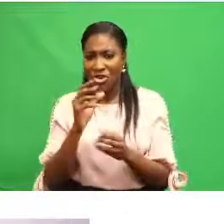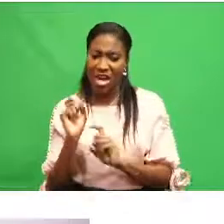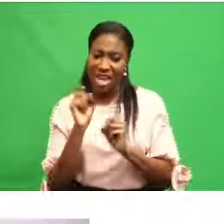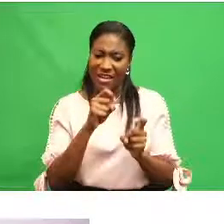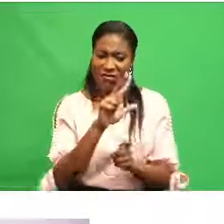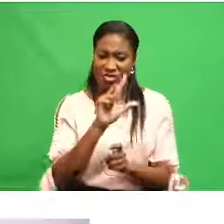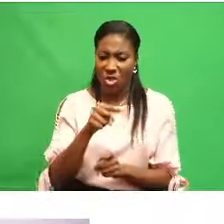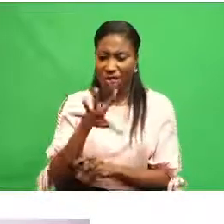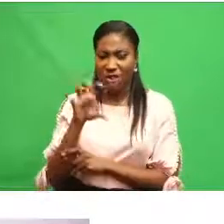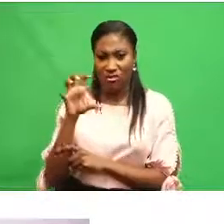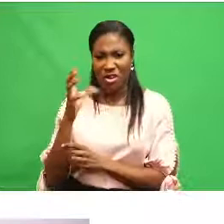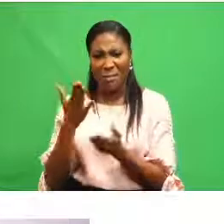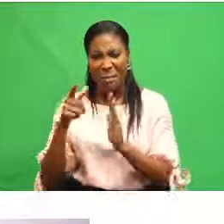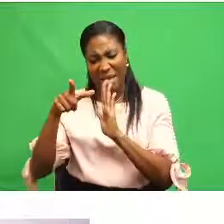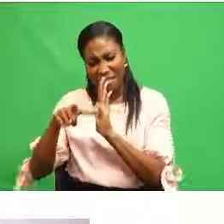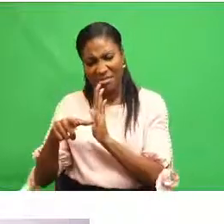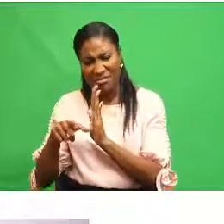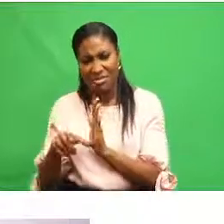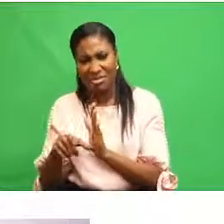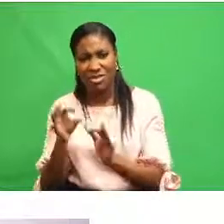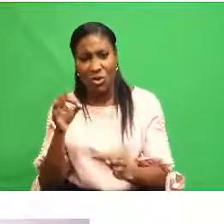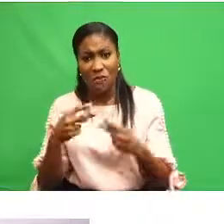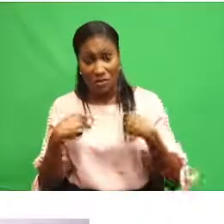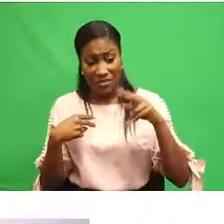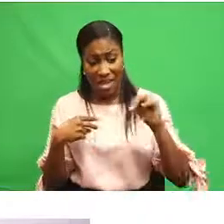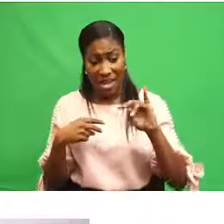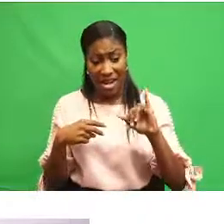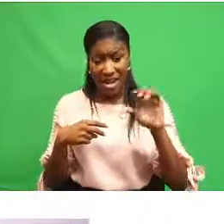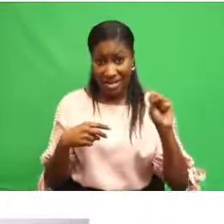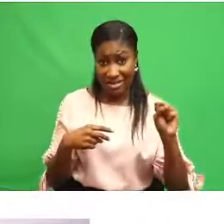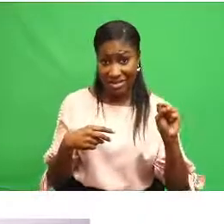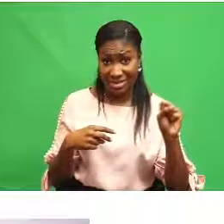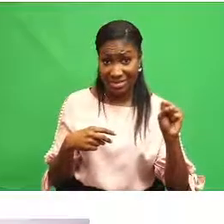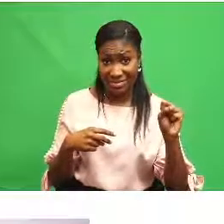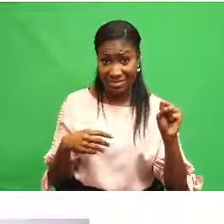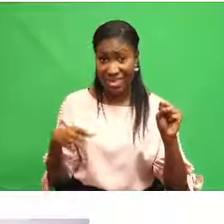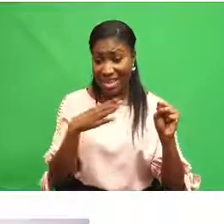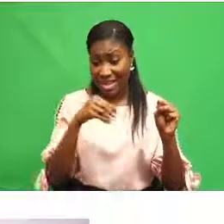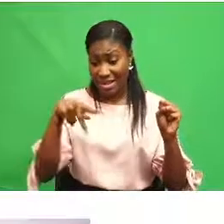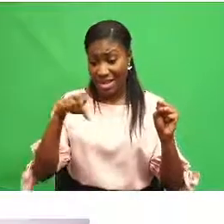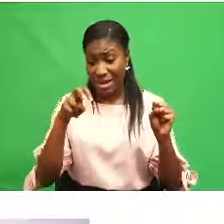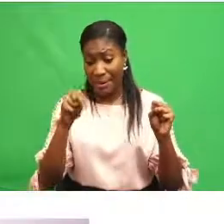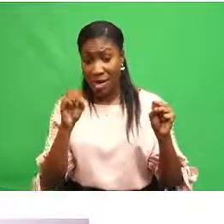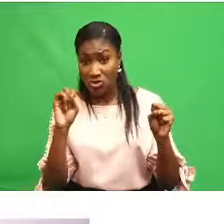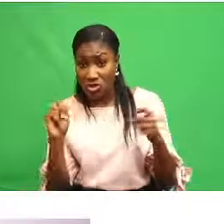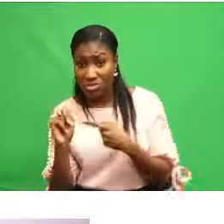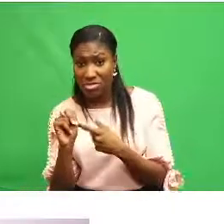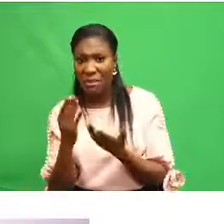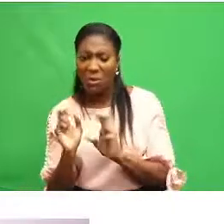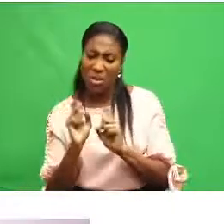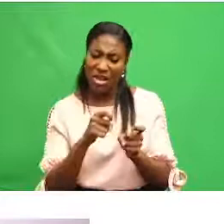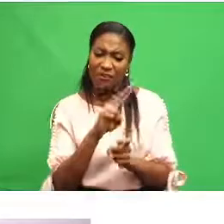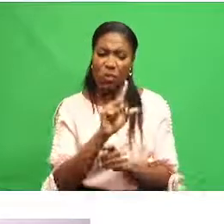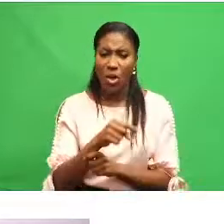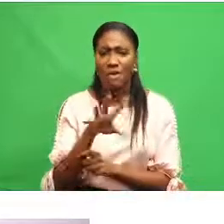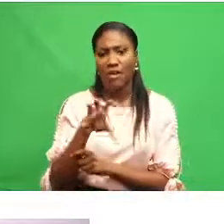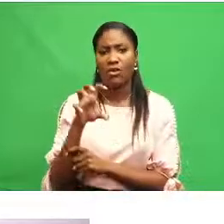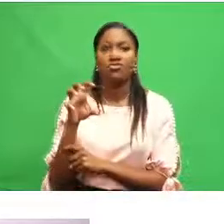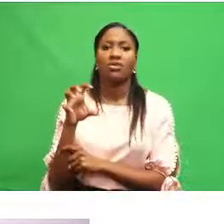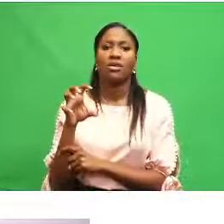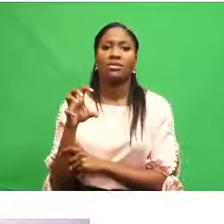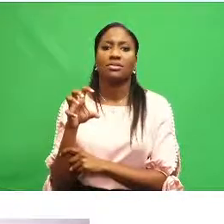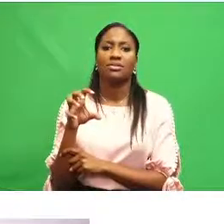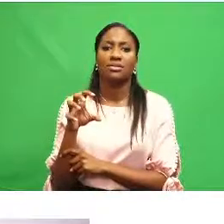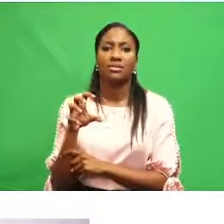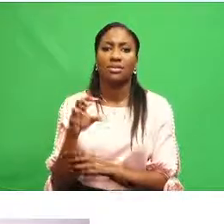income with receiving an NS, national insurance benefits, pension, would be entitled to 2,500, providing there's no